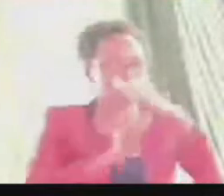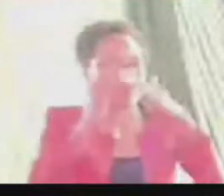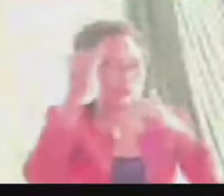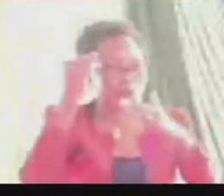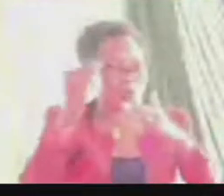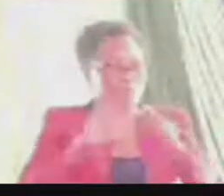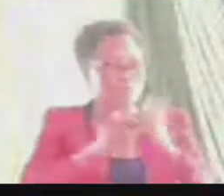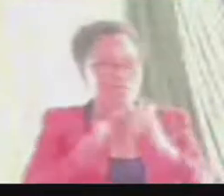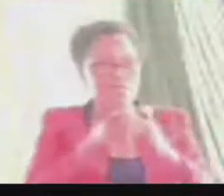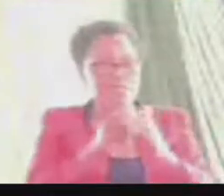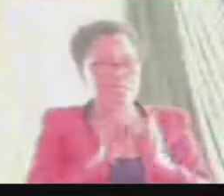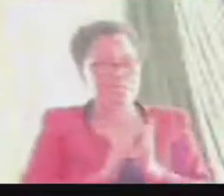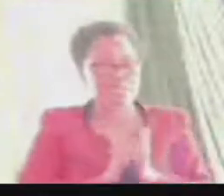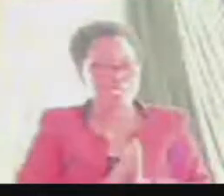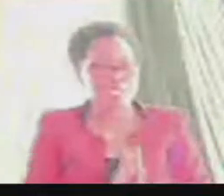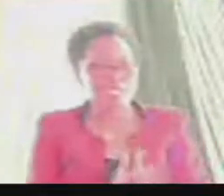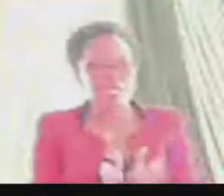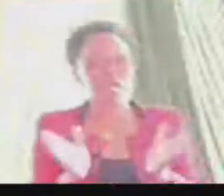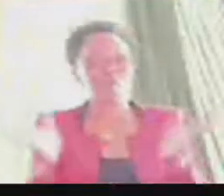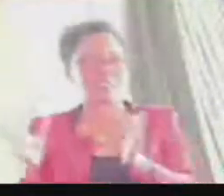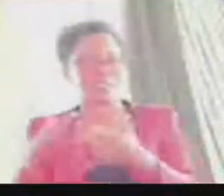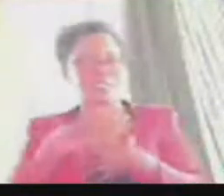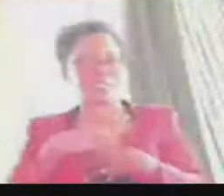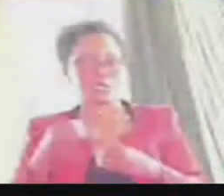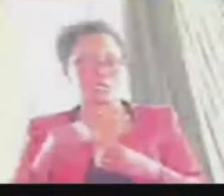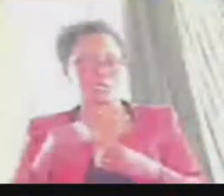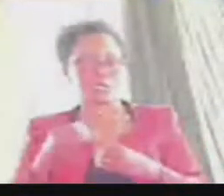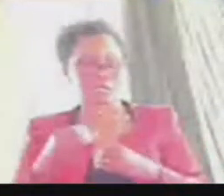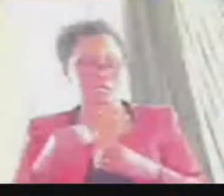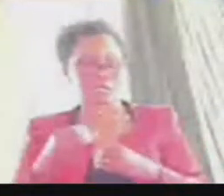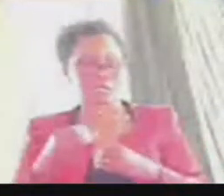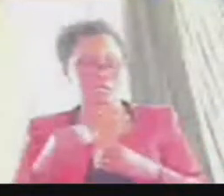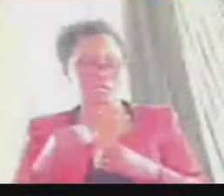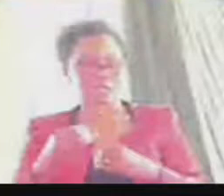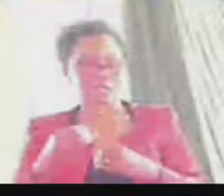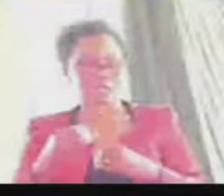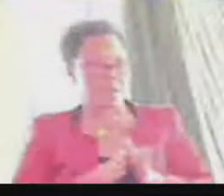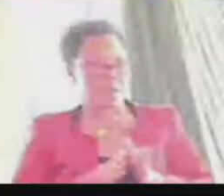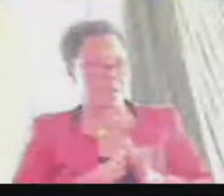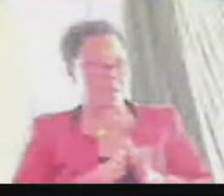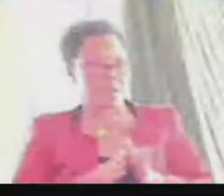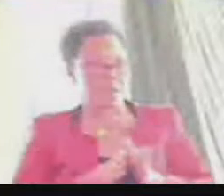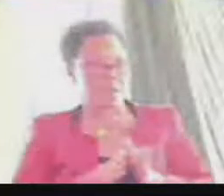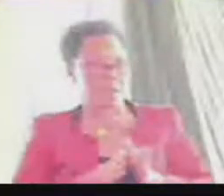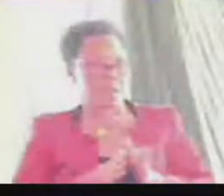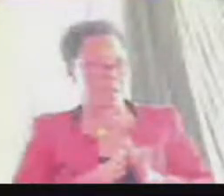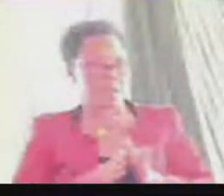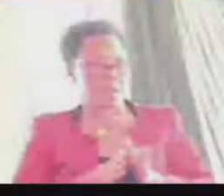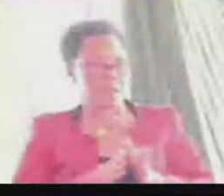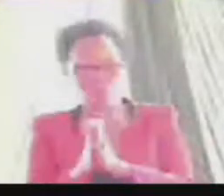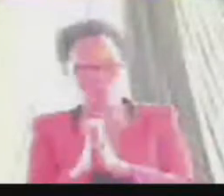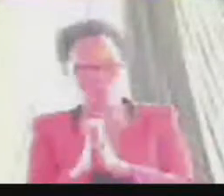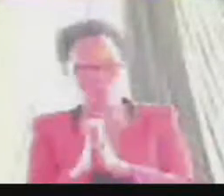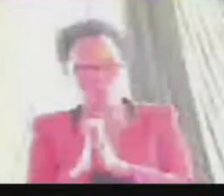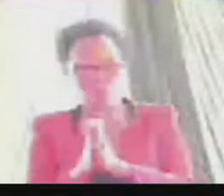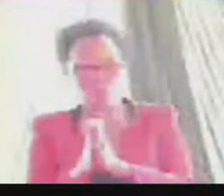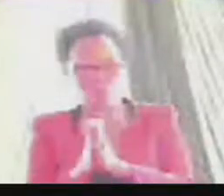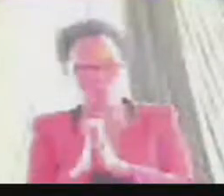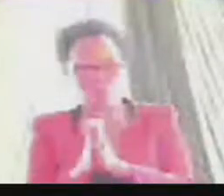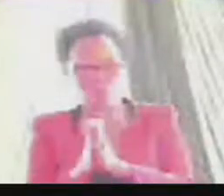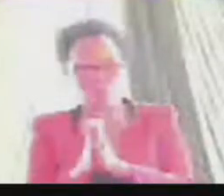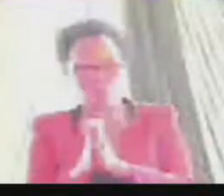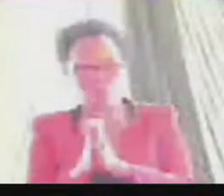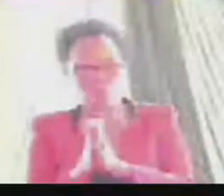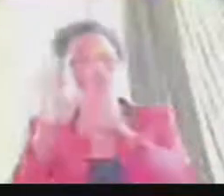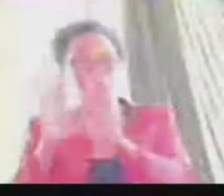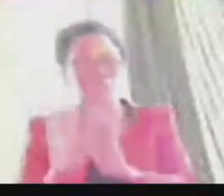importance. So to me, public interest is compared to general public importance. And what is the test? What